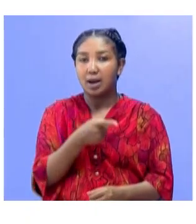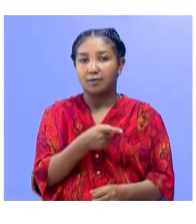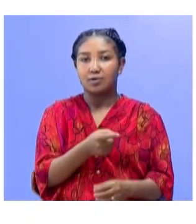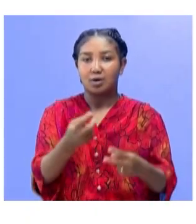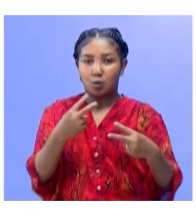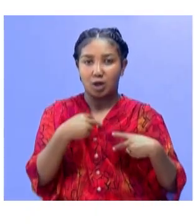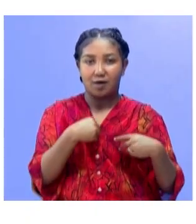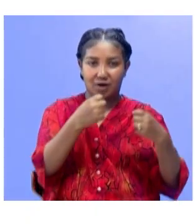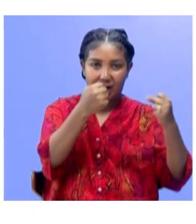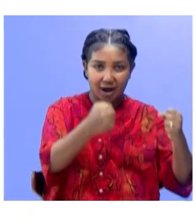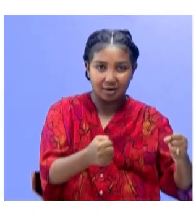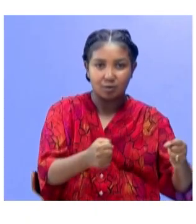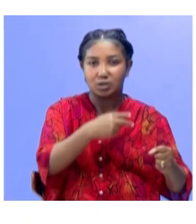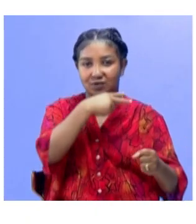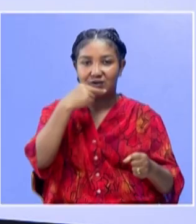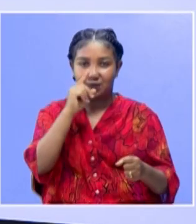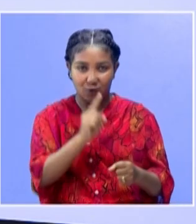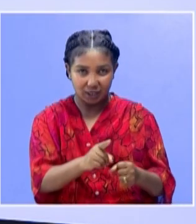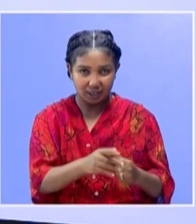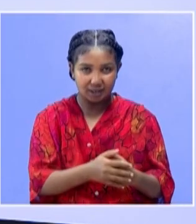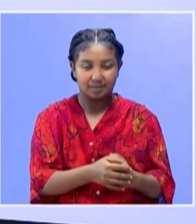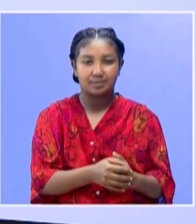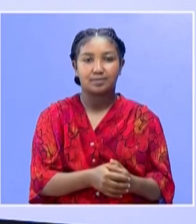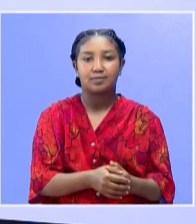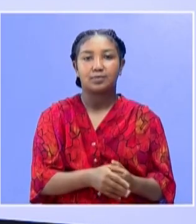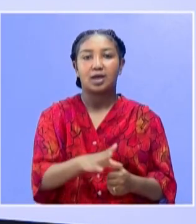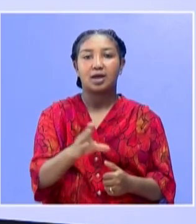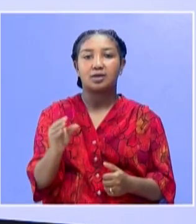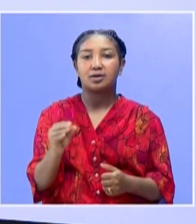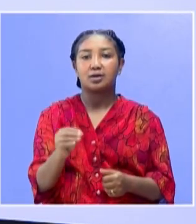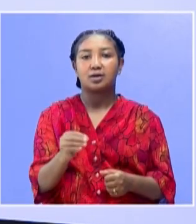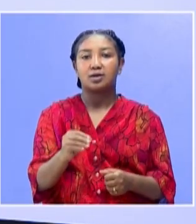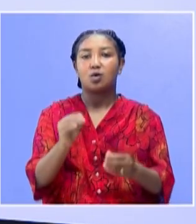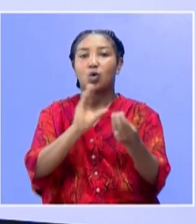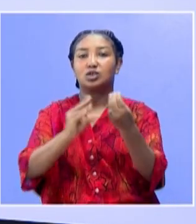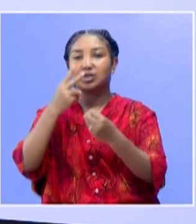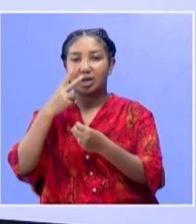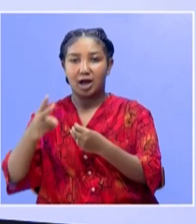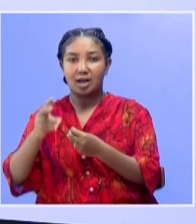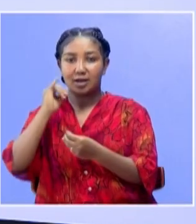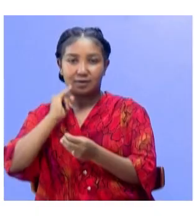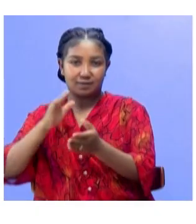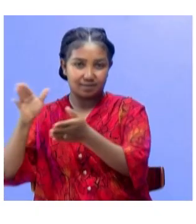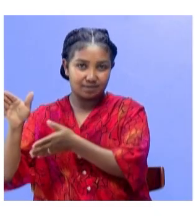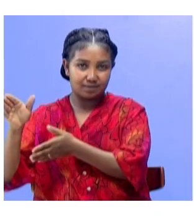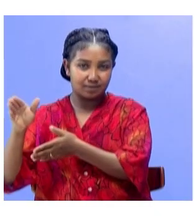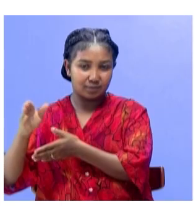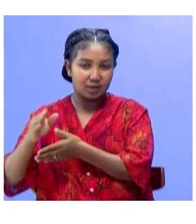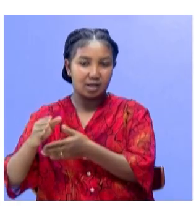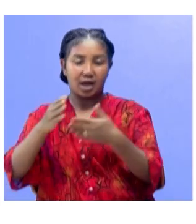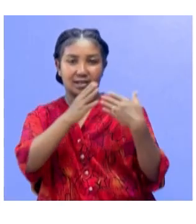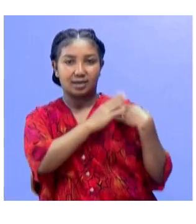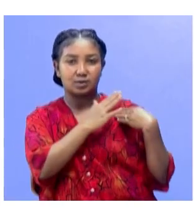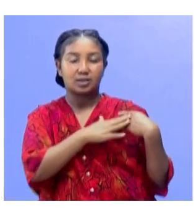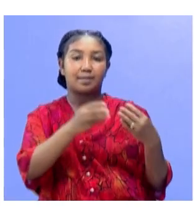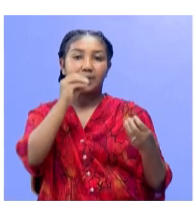have can with verb 1, right? And when we come to the condition after if clause, we have a